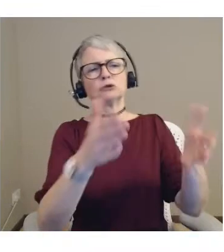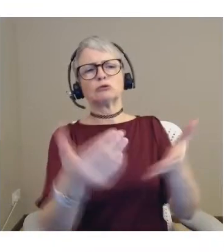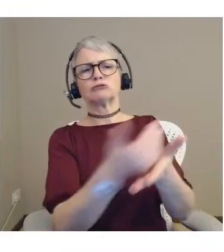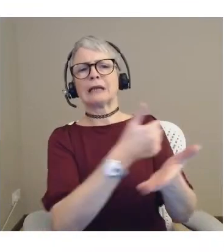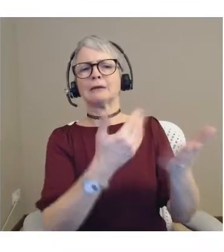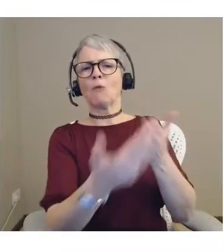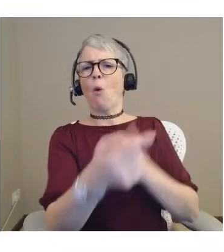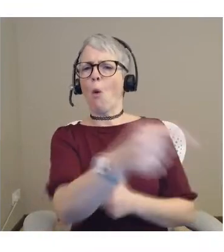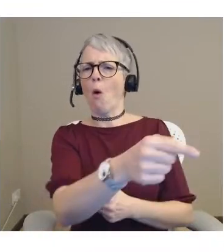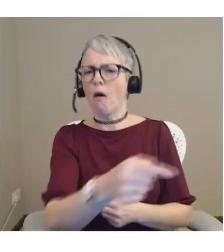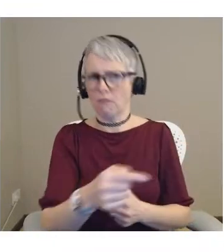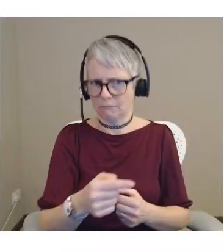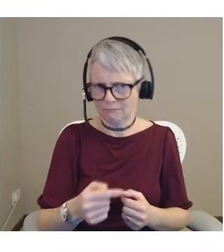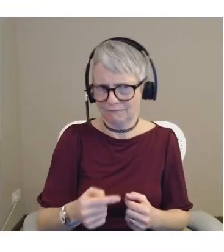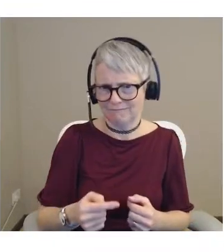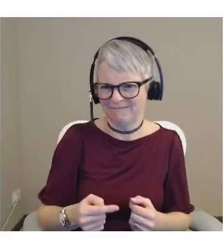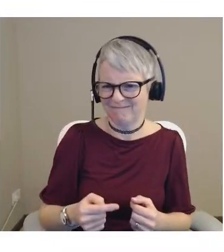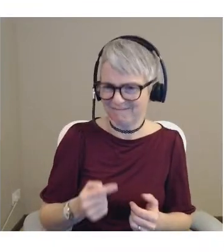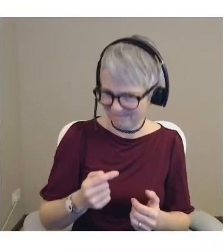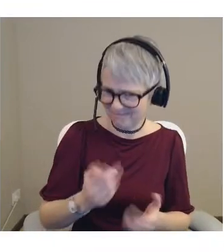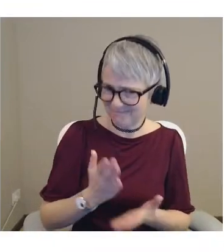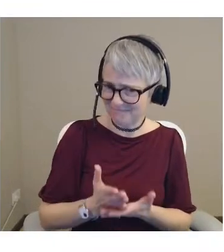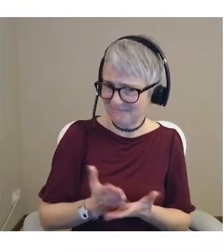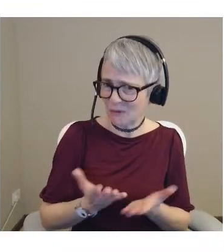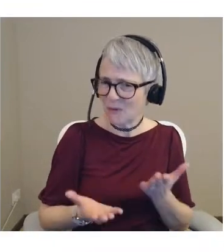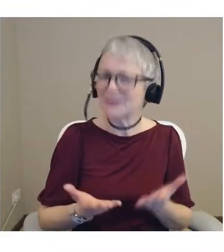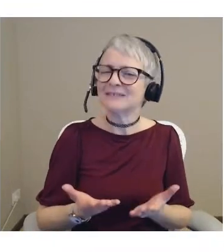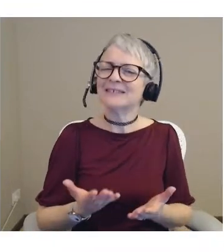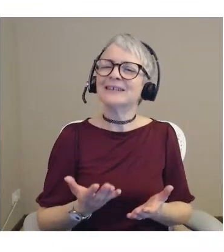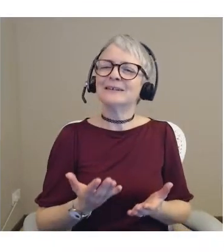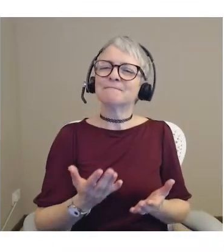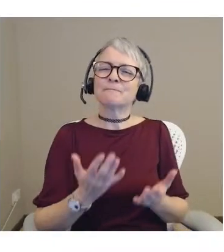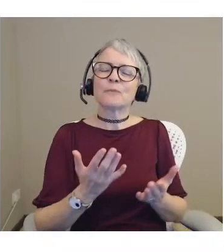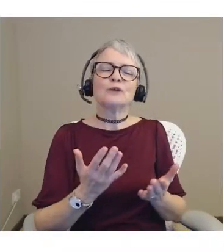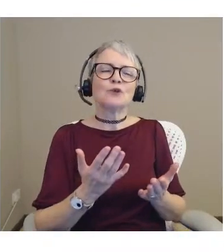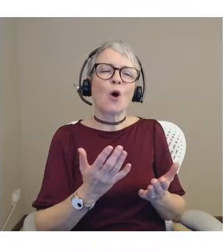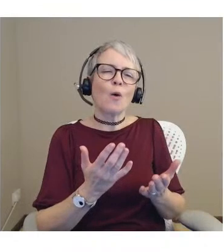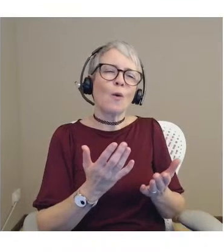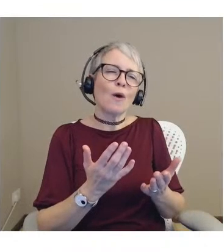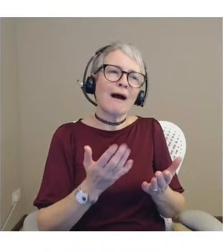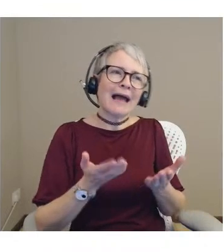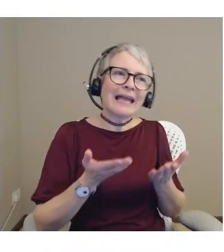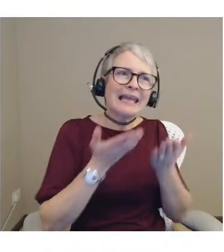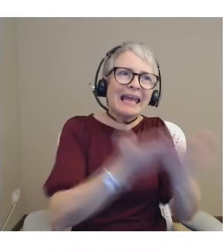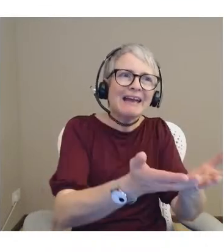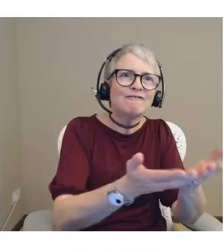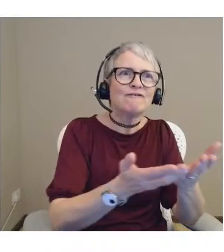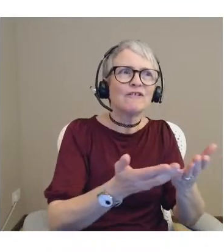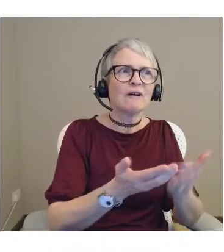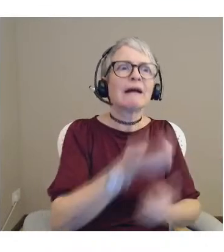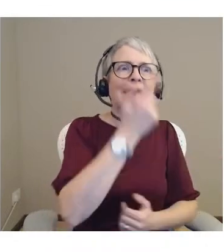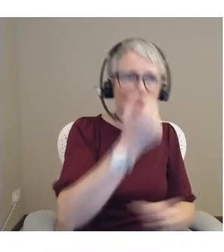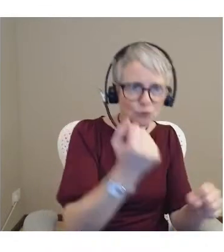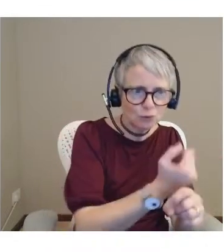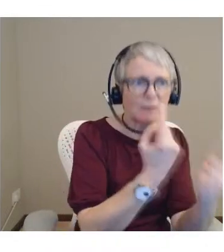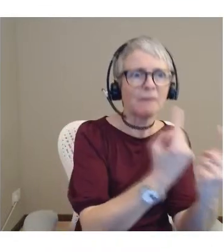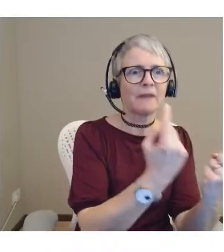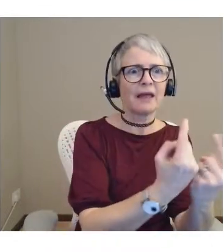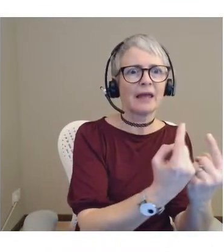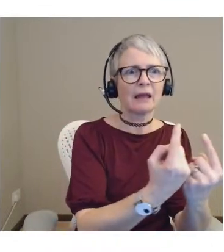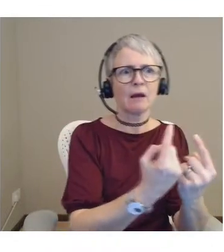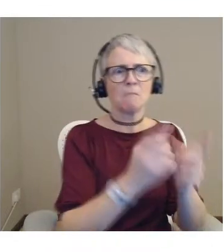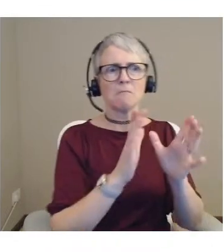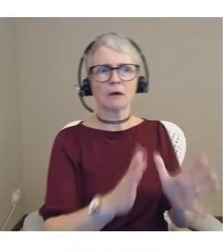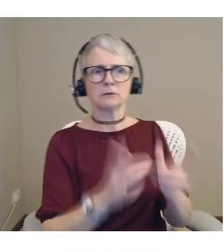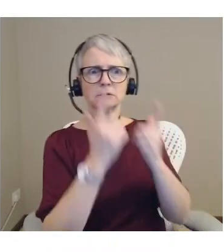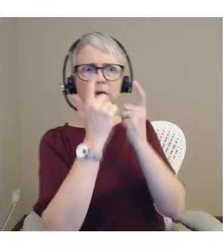I think there's a balance between protection and being given the ability to do things, and I think the role of the advisory group in sort of helping us to set